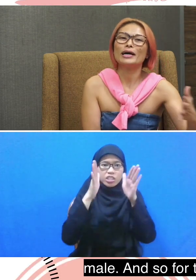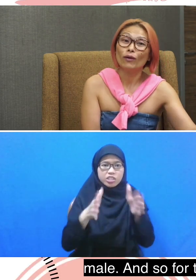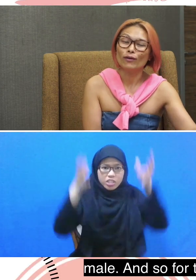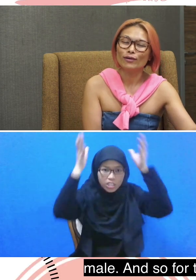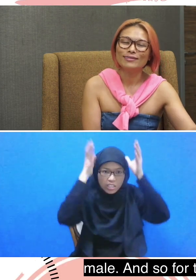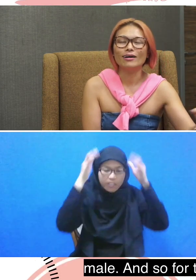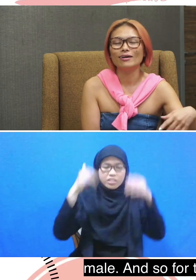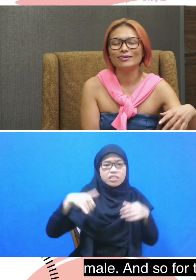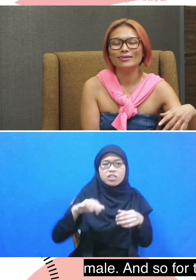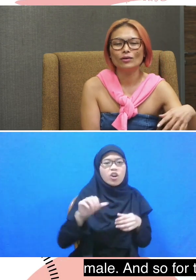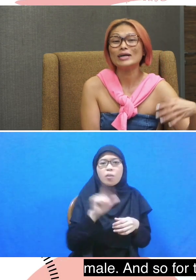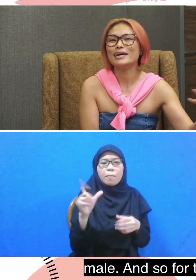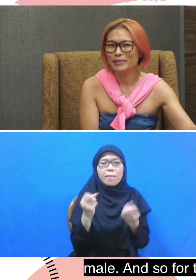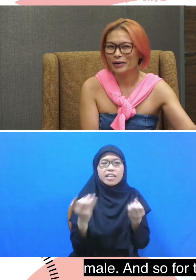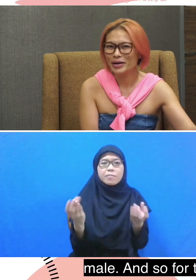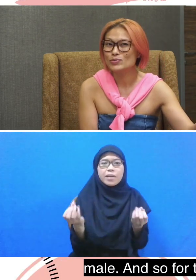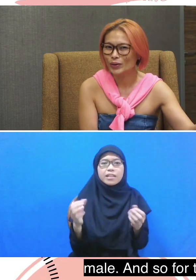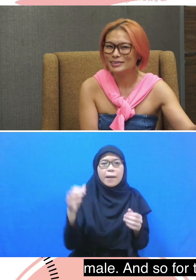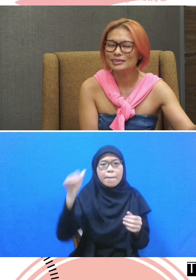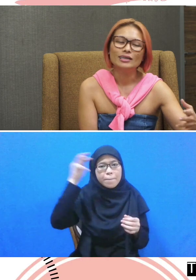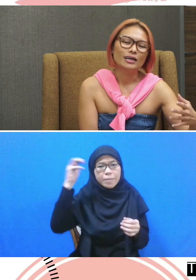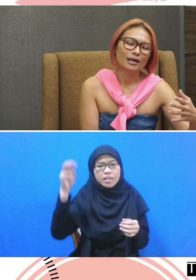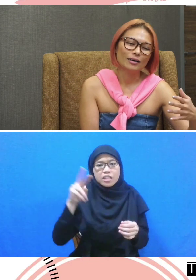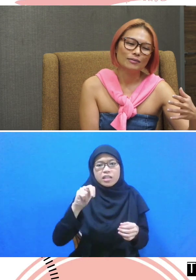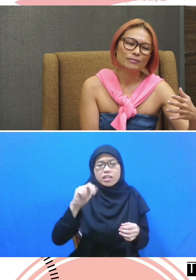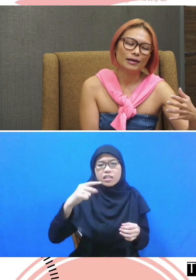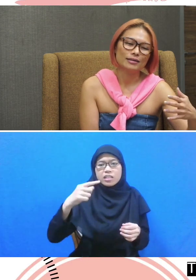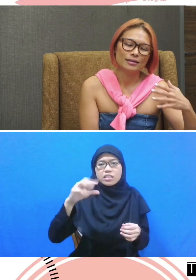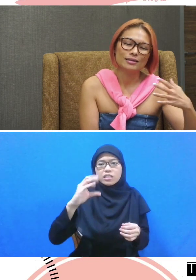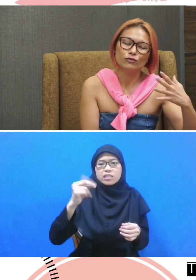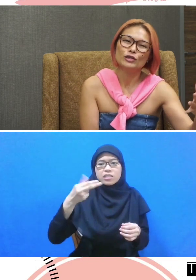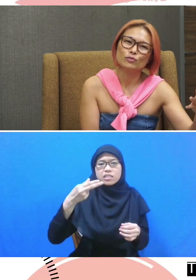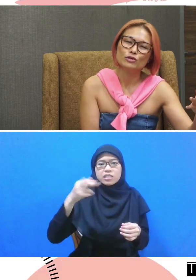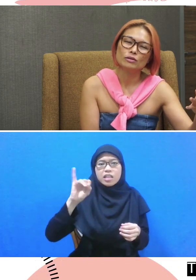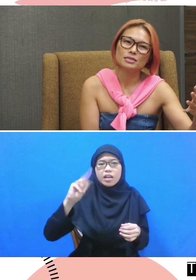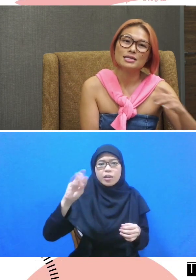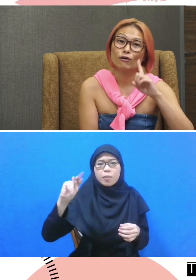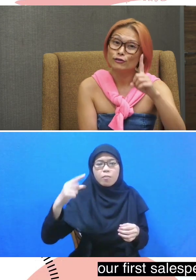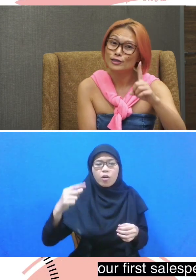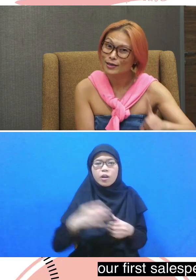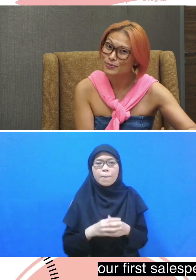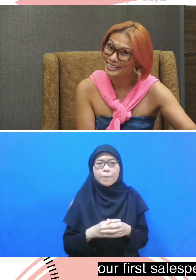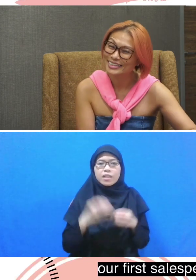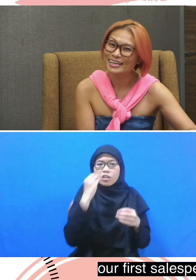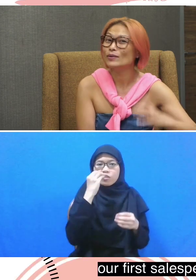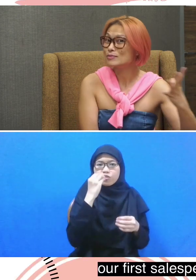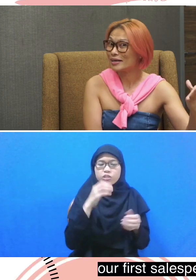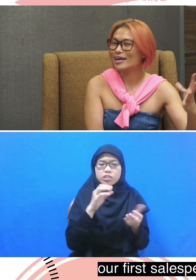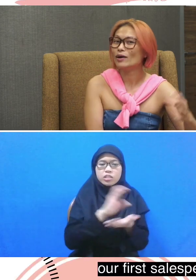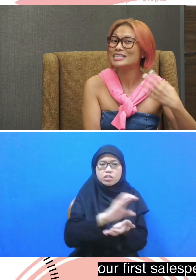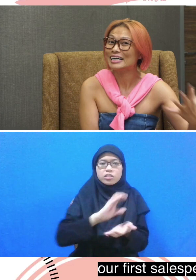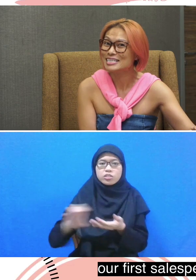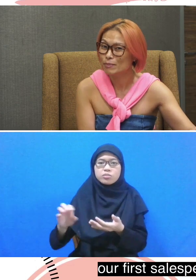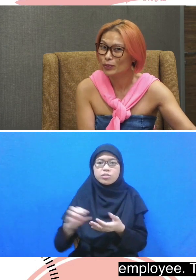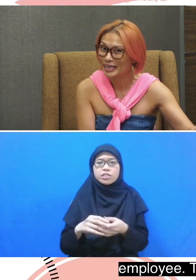Chai Mong, Wang Zai Mao, as we call it, the food distribution business had our first salesperson, and that was me. And